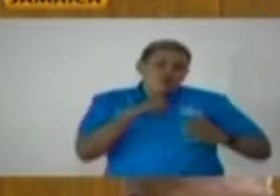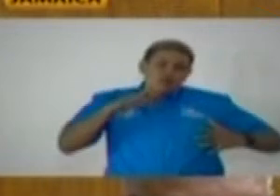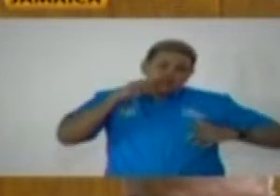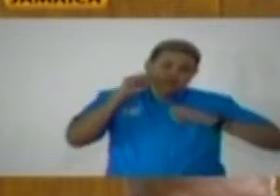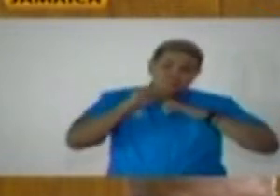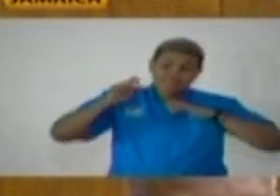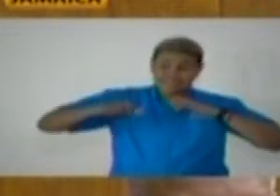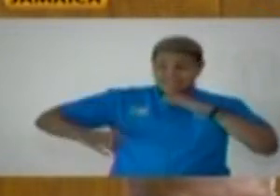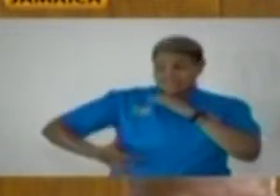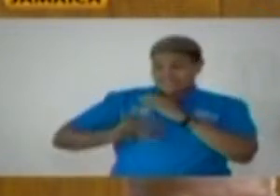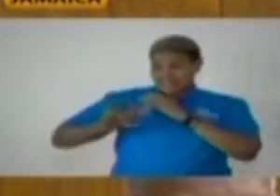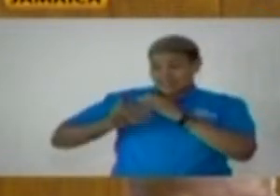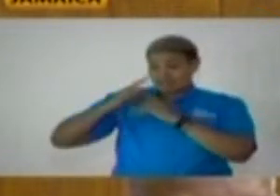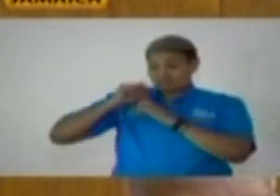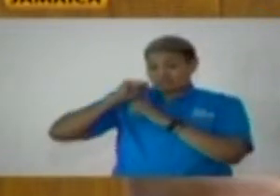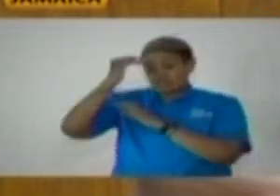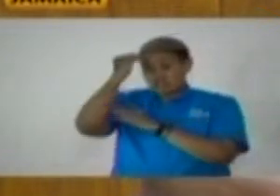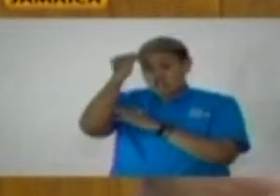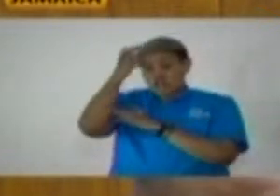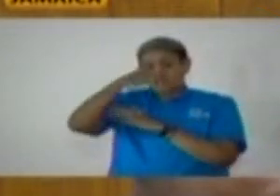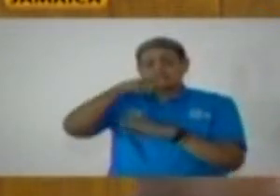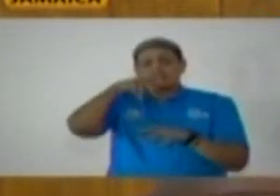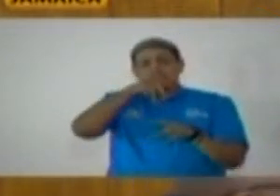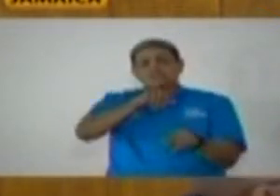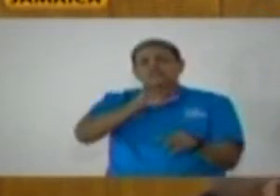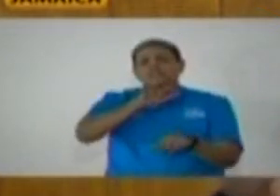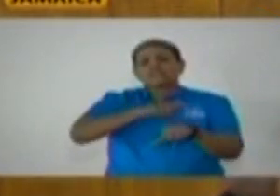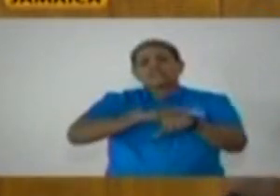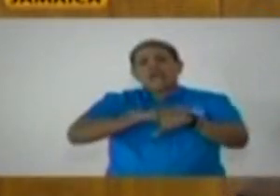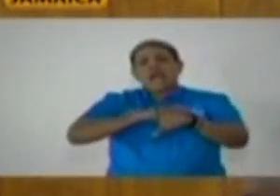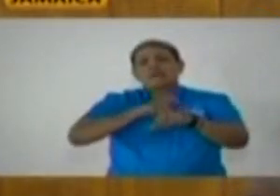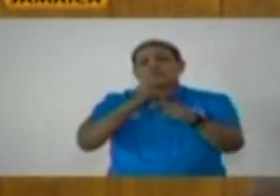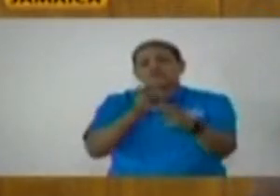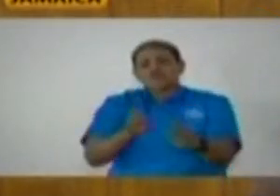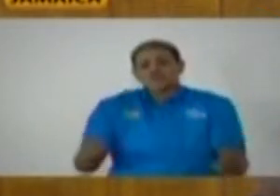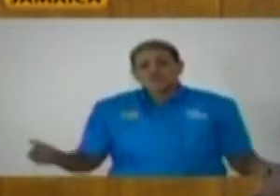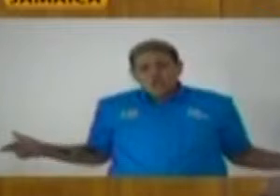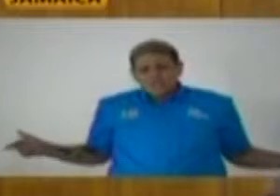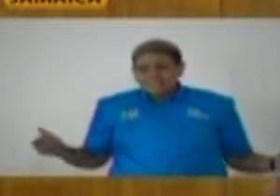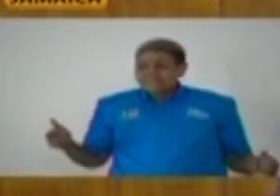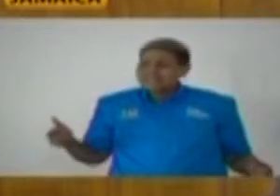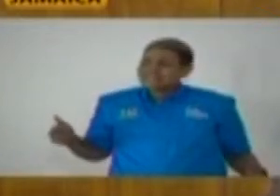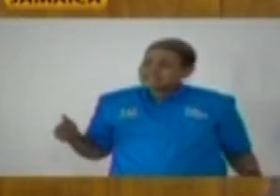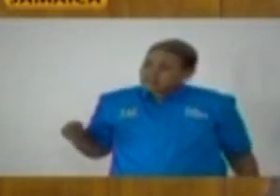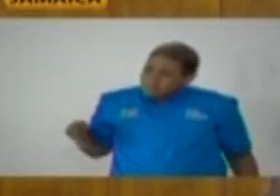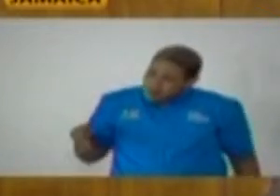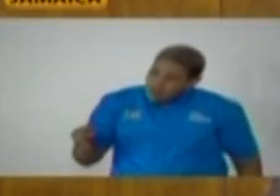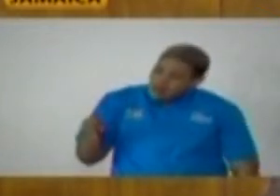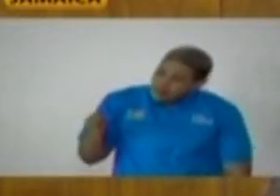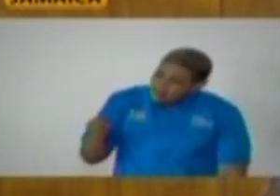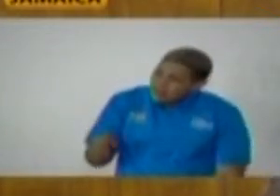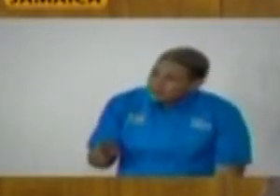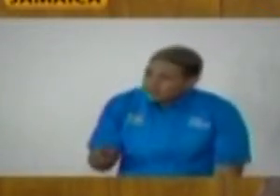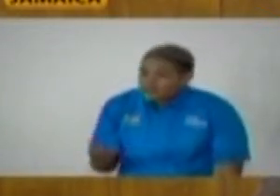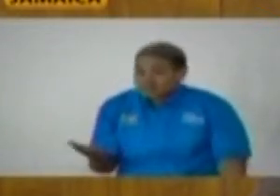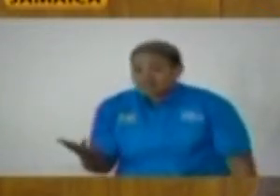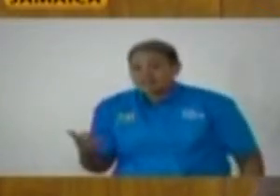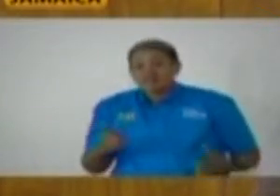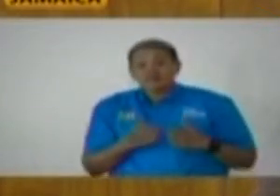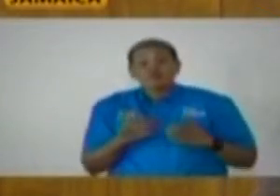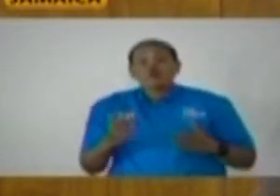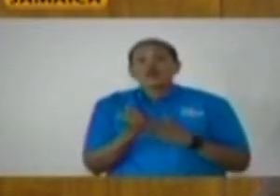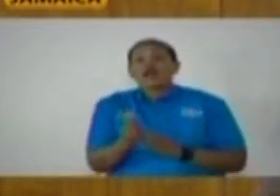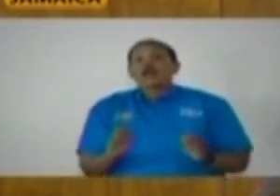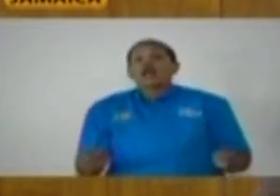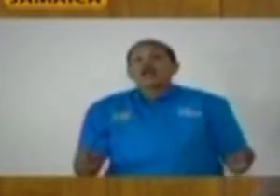necessarily the technical knowledge, spends his time, resources, planting something, probably without the